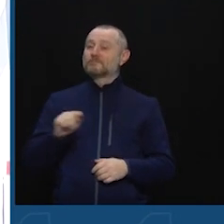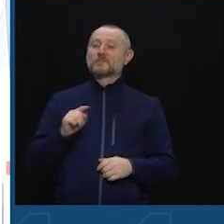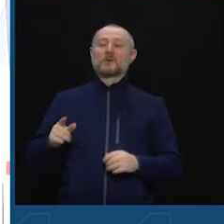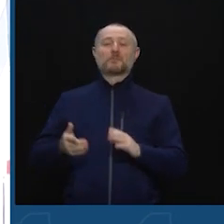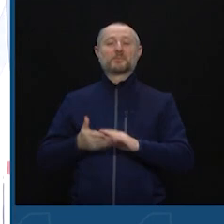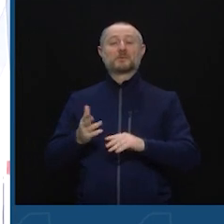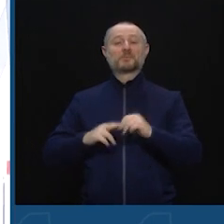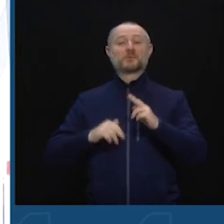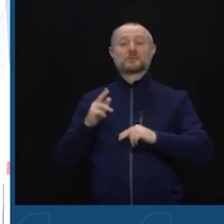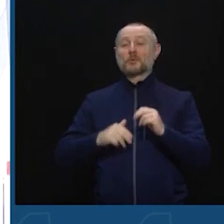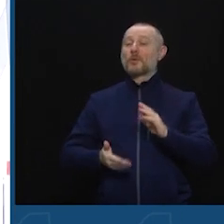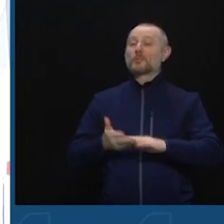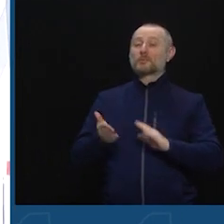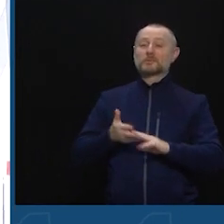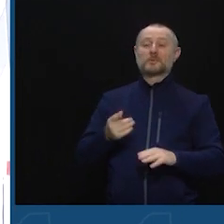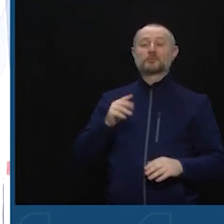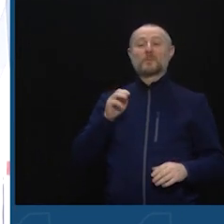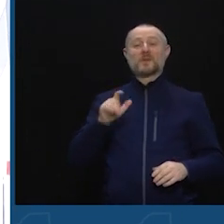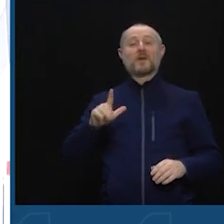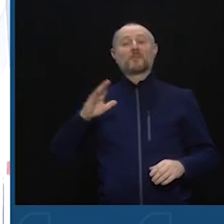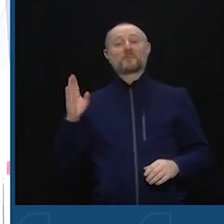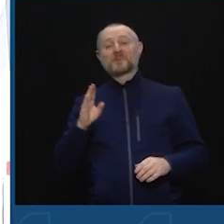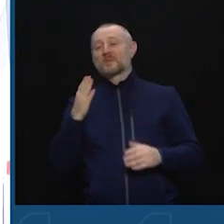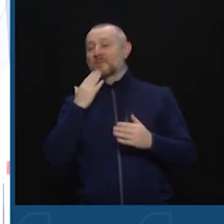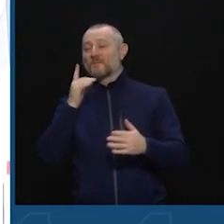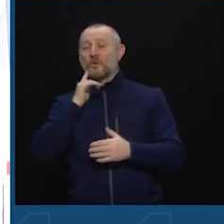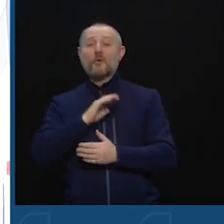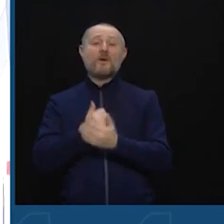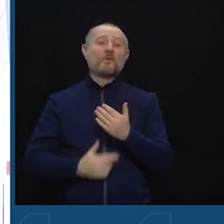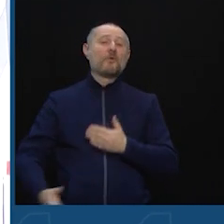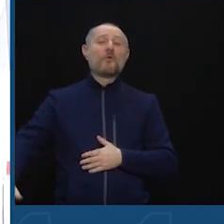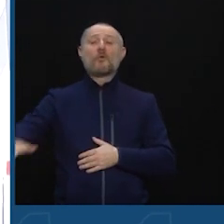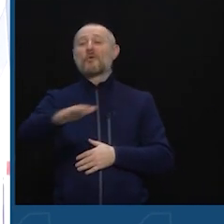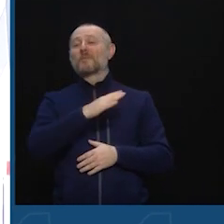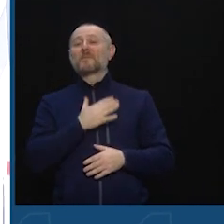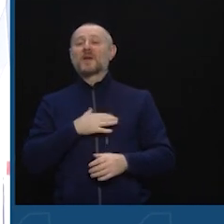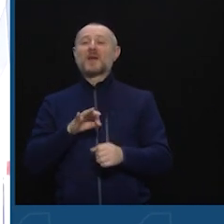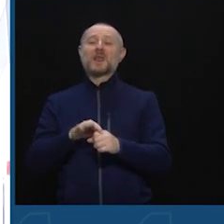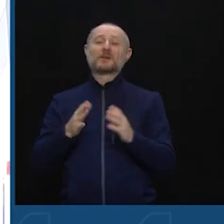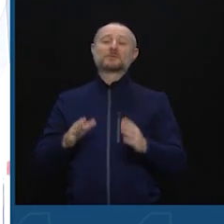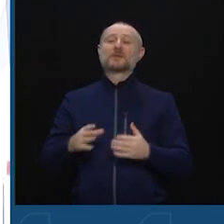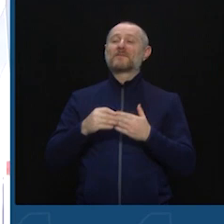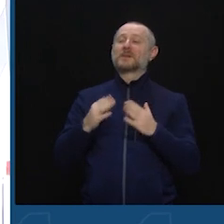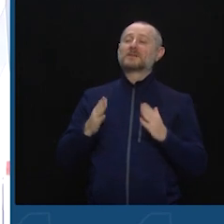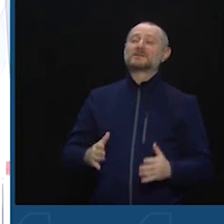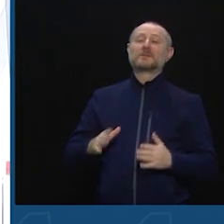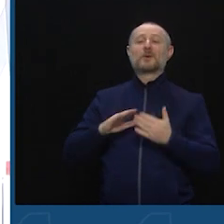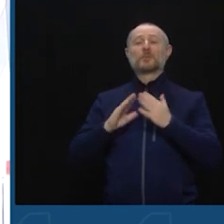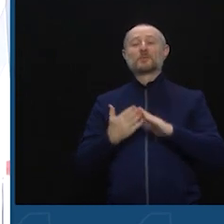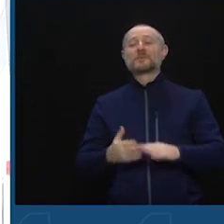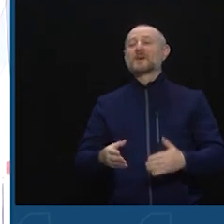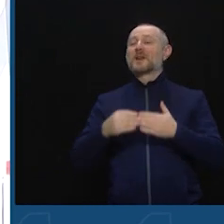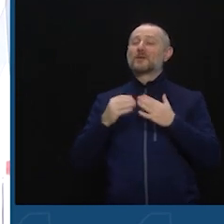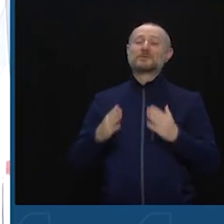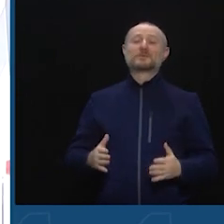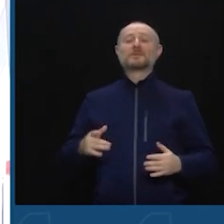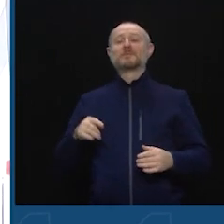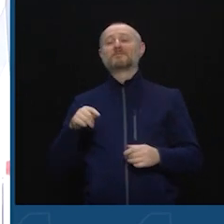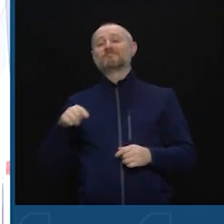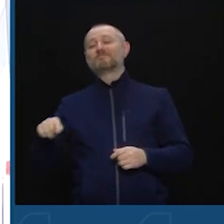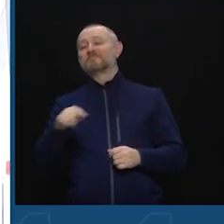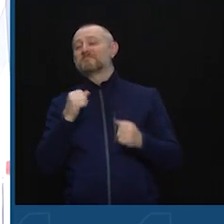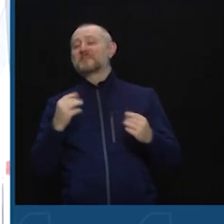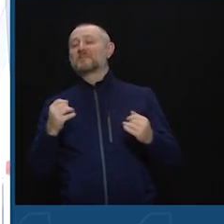B. And finally, thank you all to all of my fellow elected officials, community leaders, and other stakeholders who've made